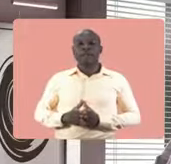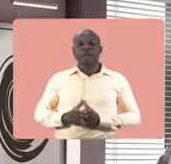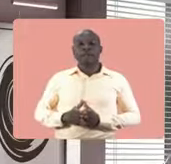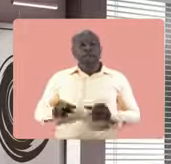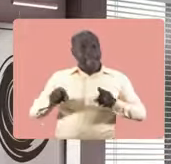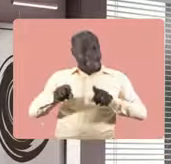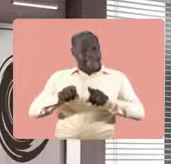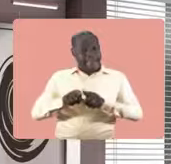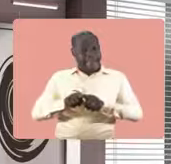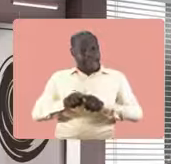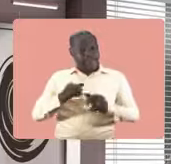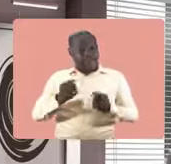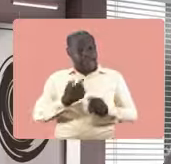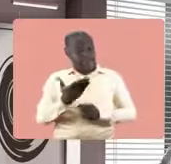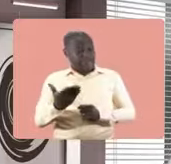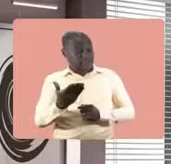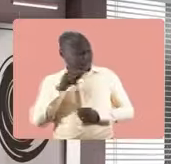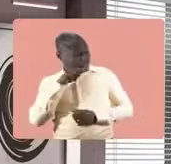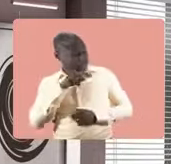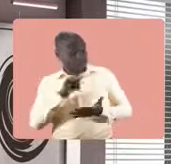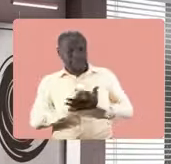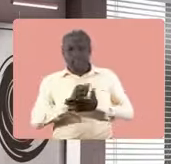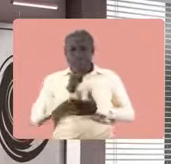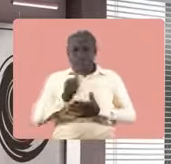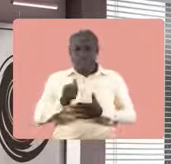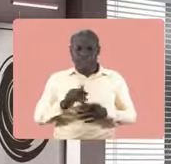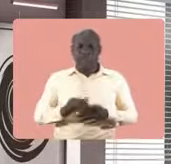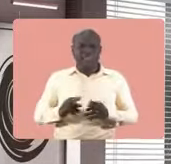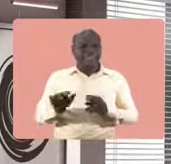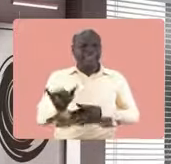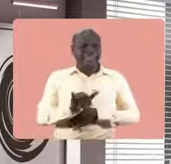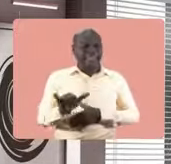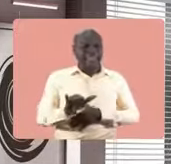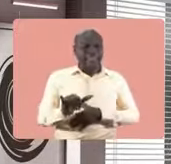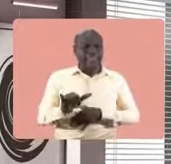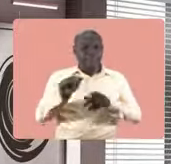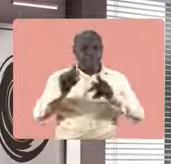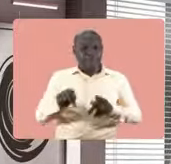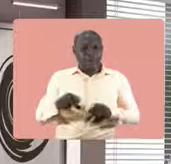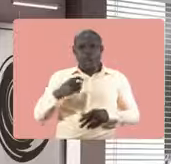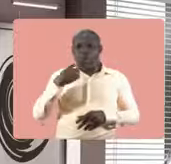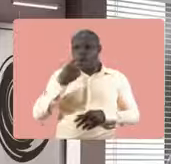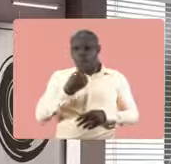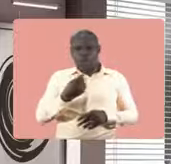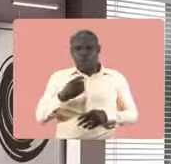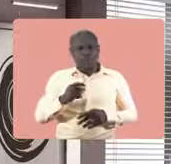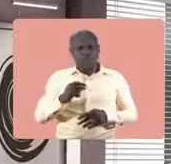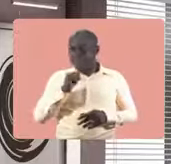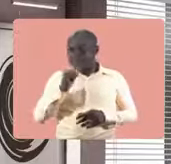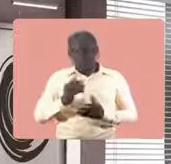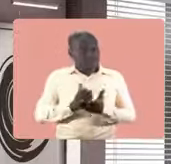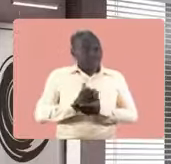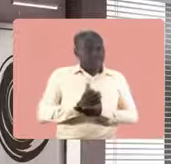that broods but does not hatch, so is he who gets riches but not